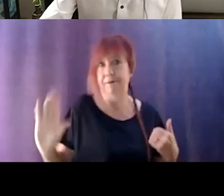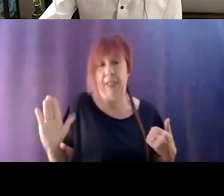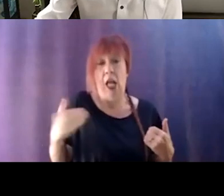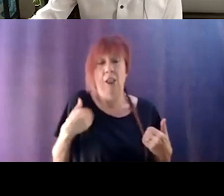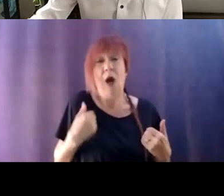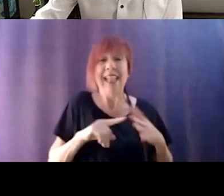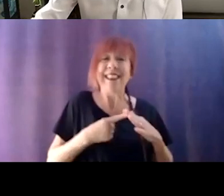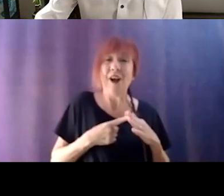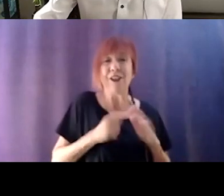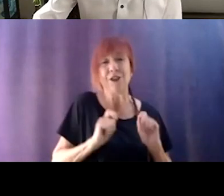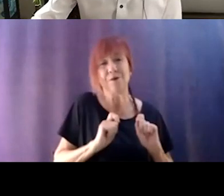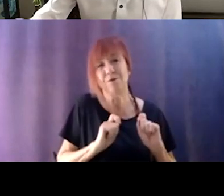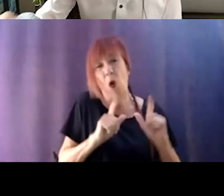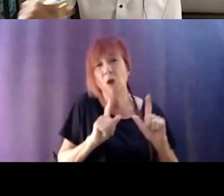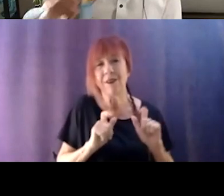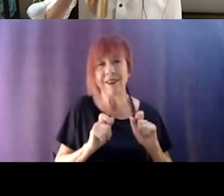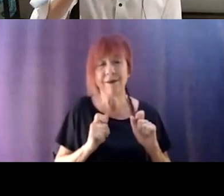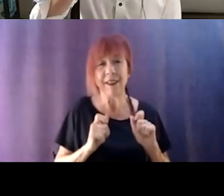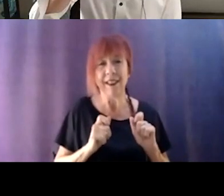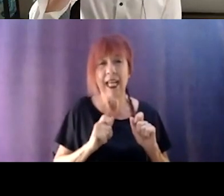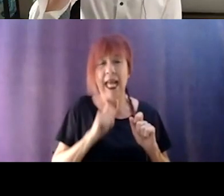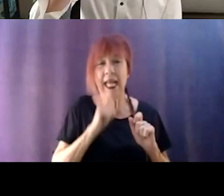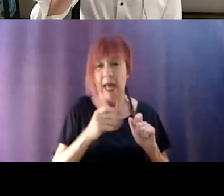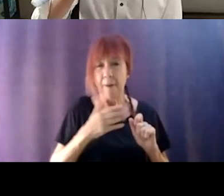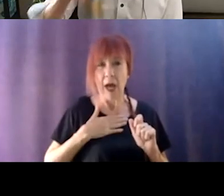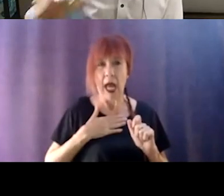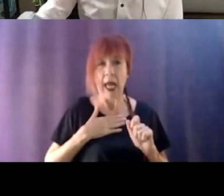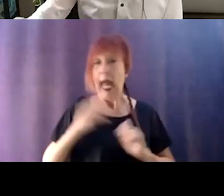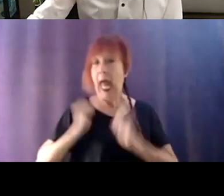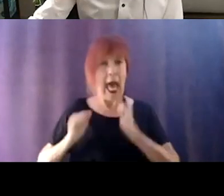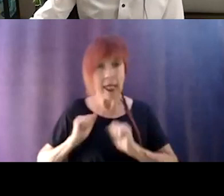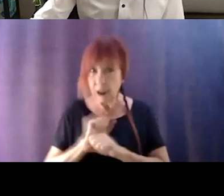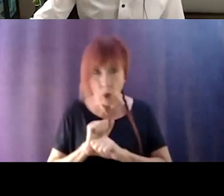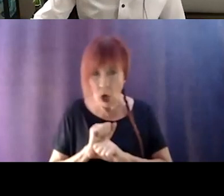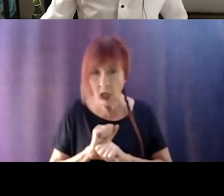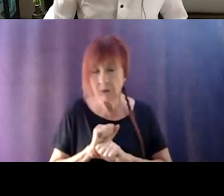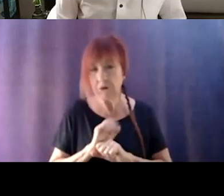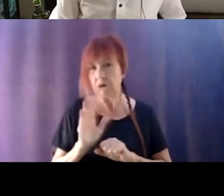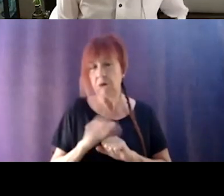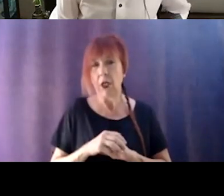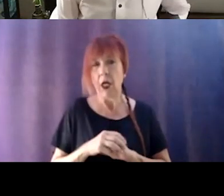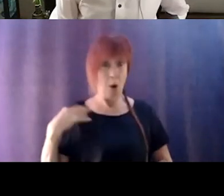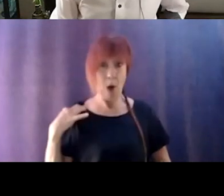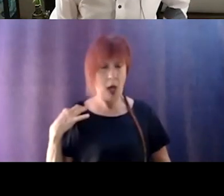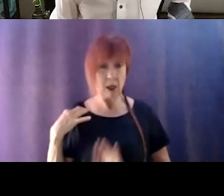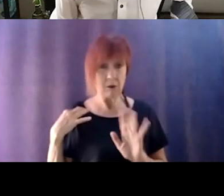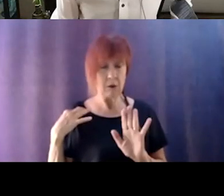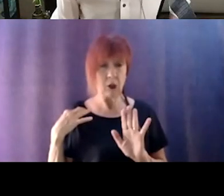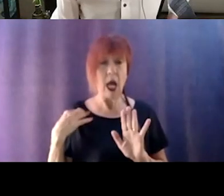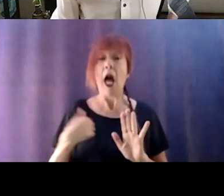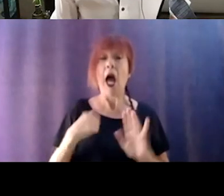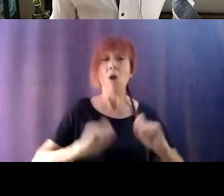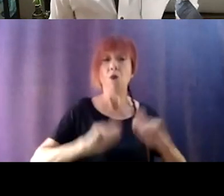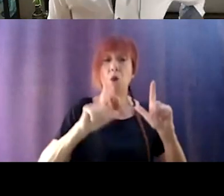not by my work as actress or this kind of thing, or model. I was not posting that. I was